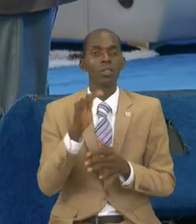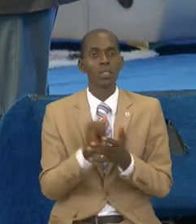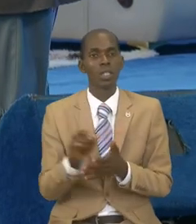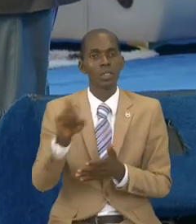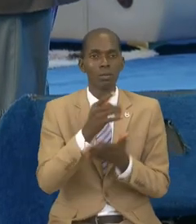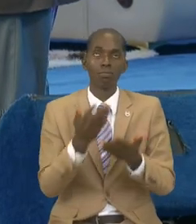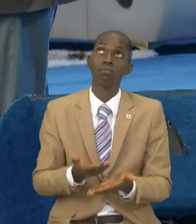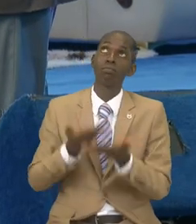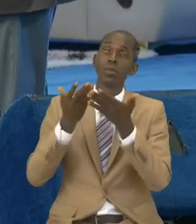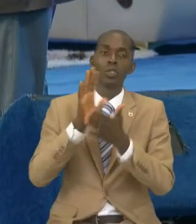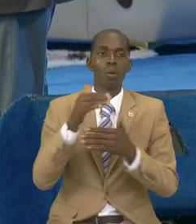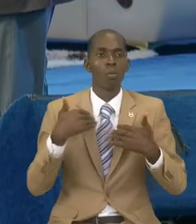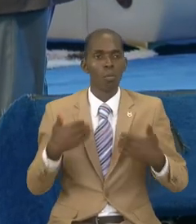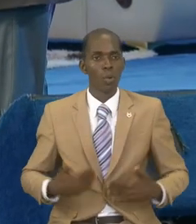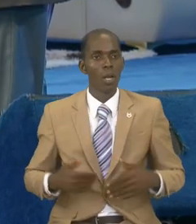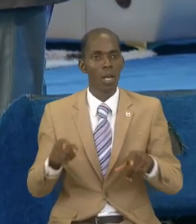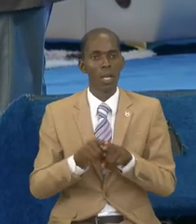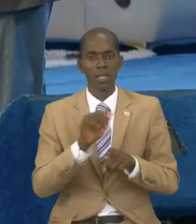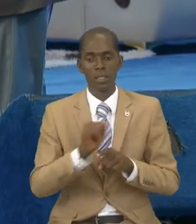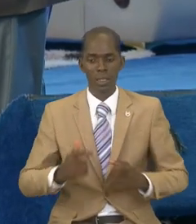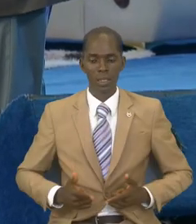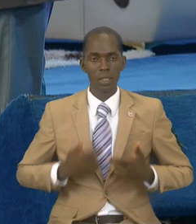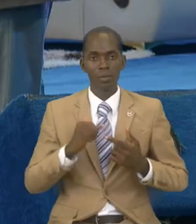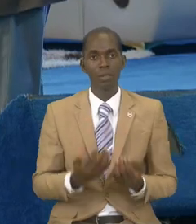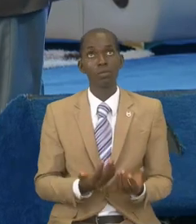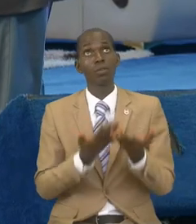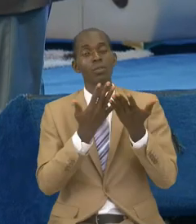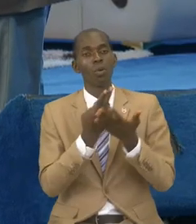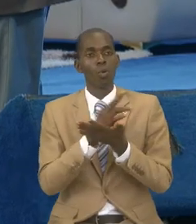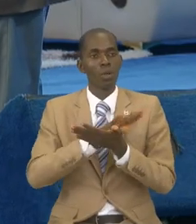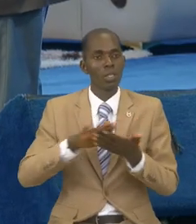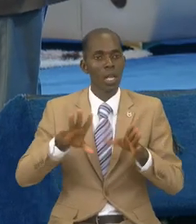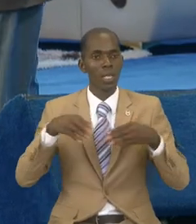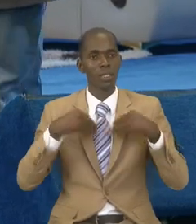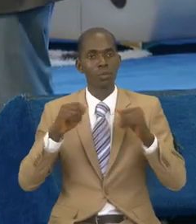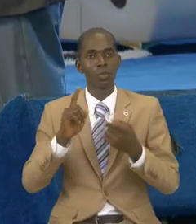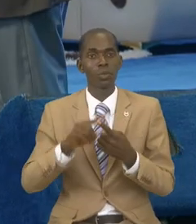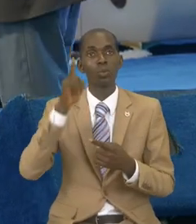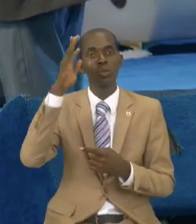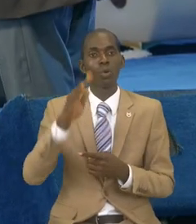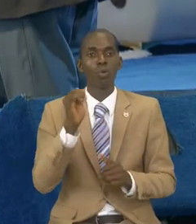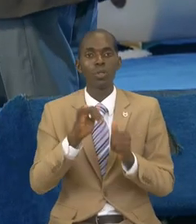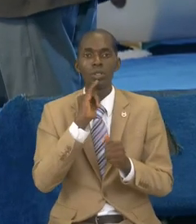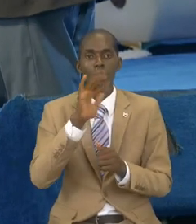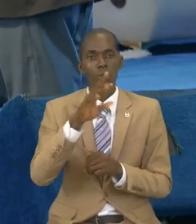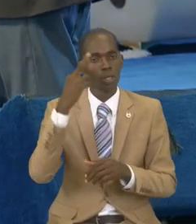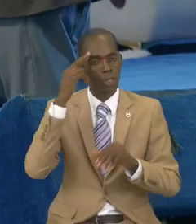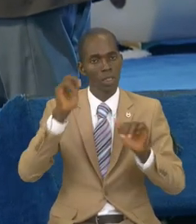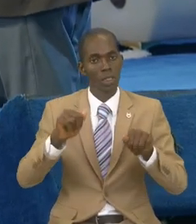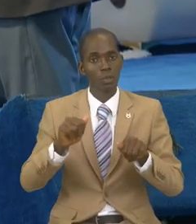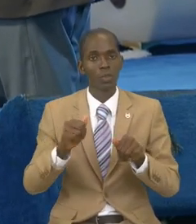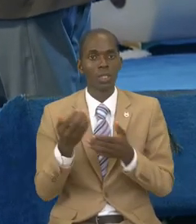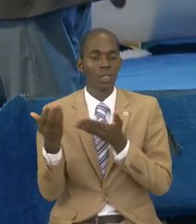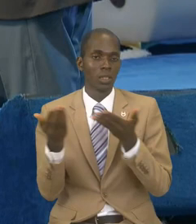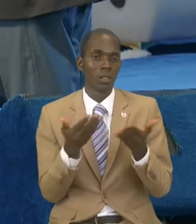a living sacrifice, holy, acceptable unto God, which is your reasonable service. As you present yourself,